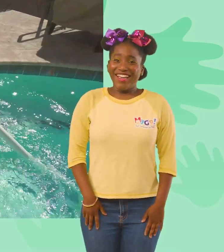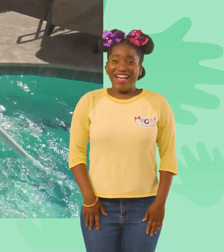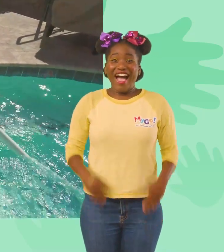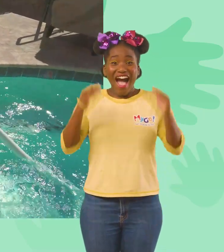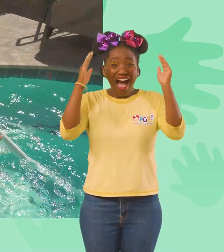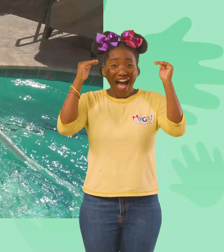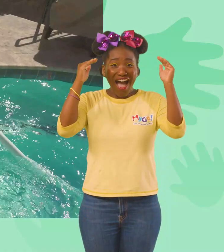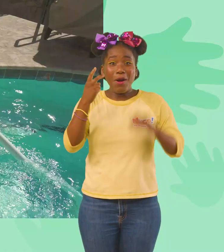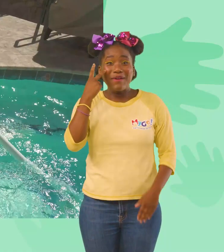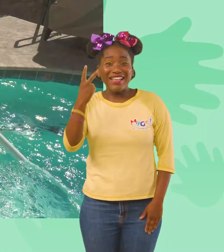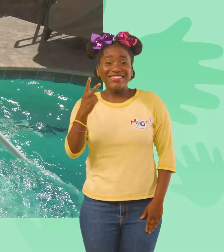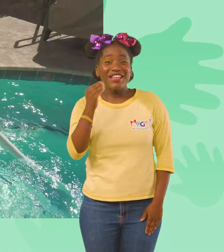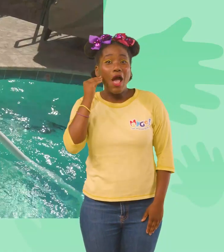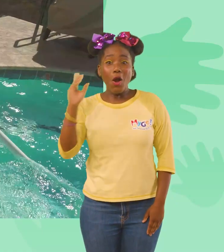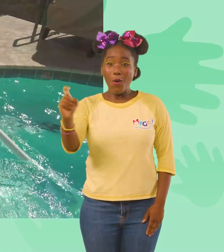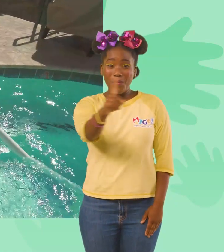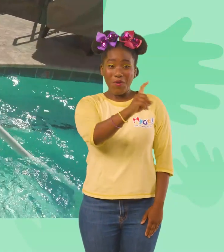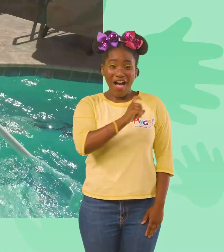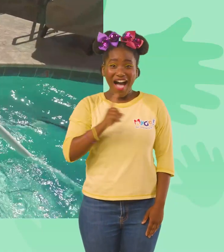hope someone hits a home run.